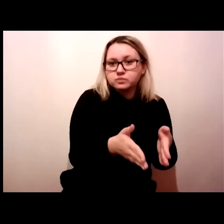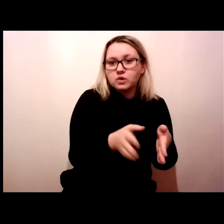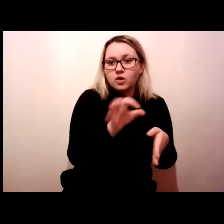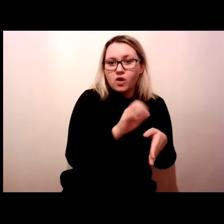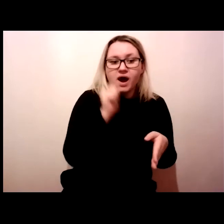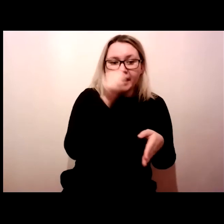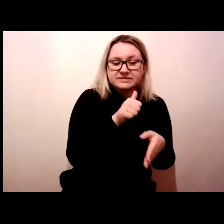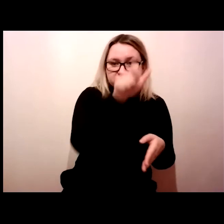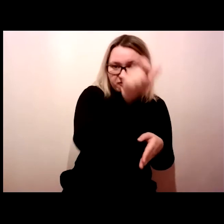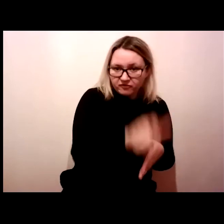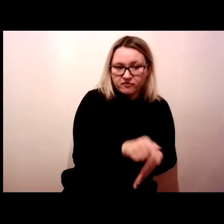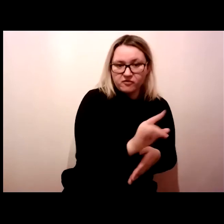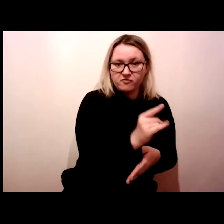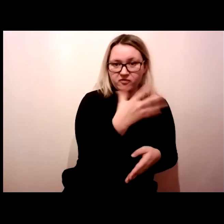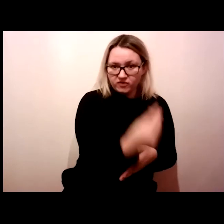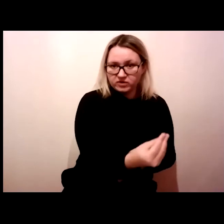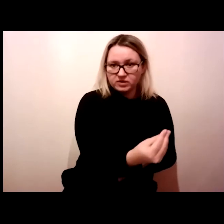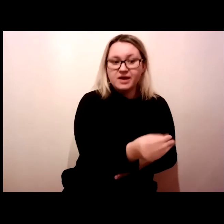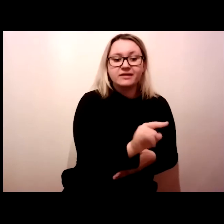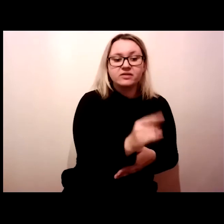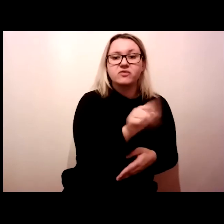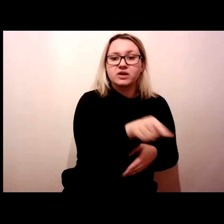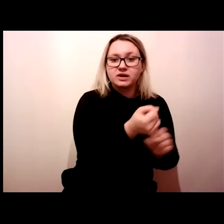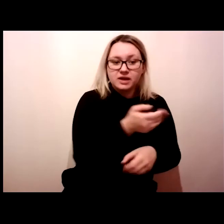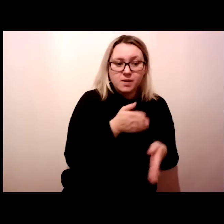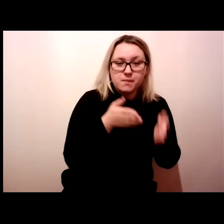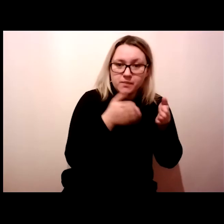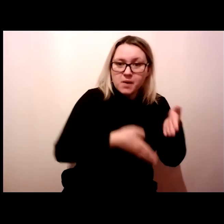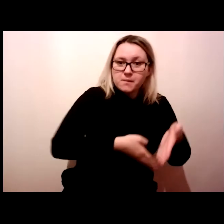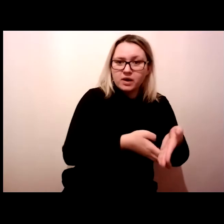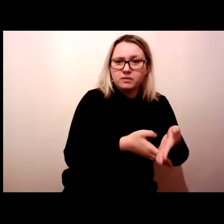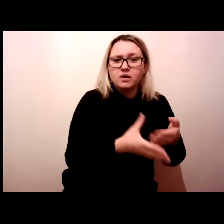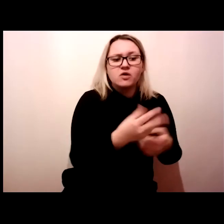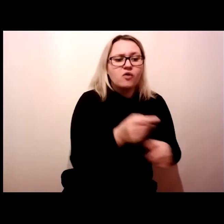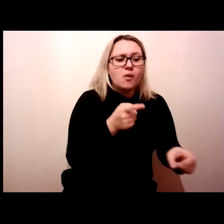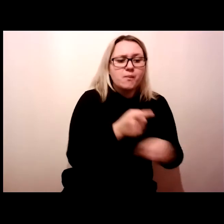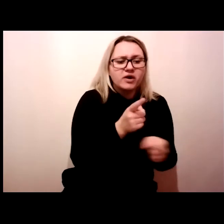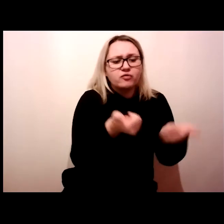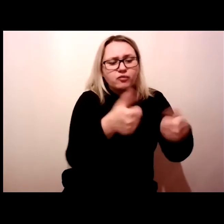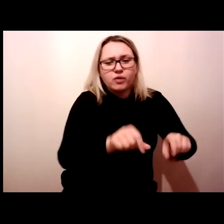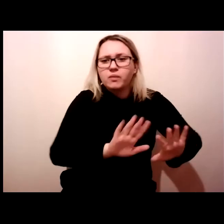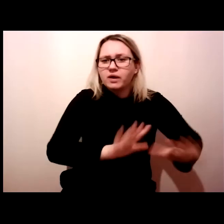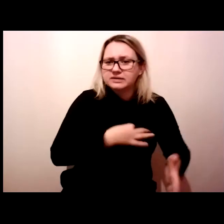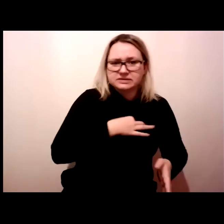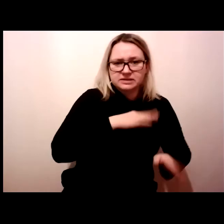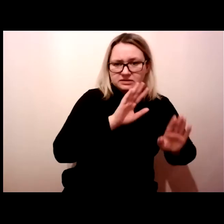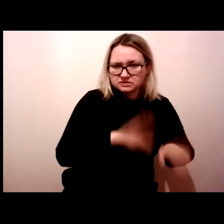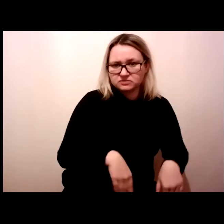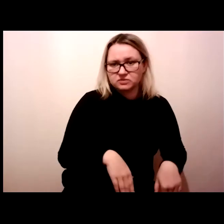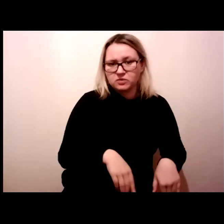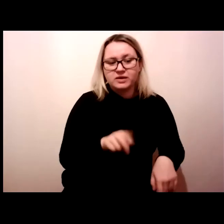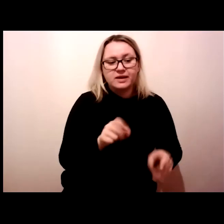measures to stop bullying have to be focused on specific child, despite